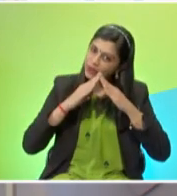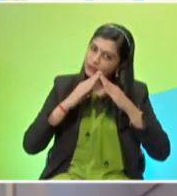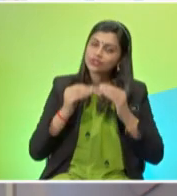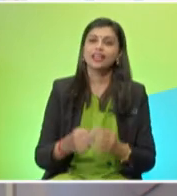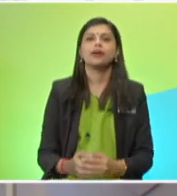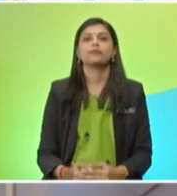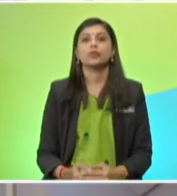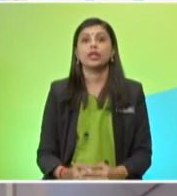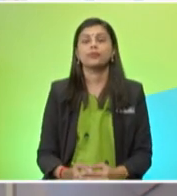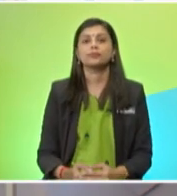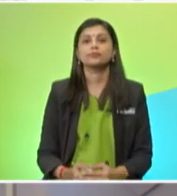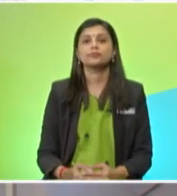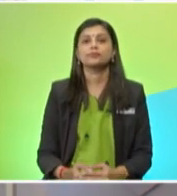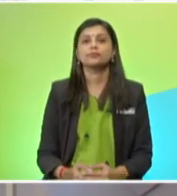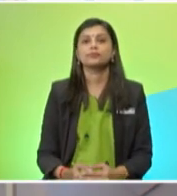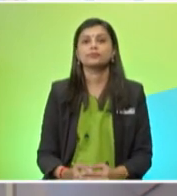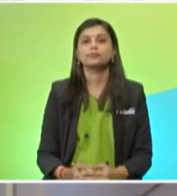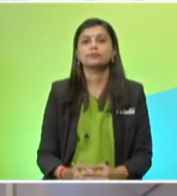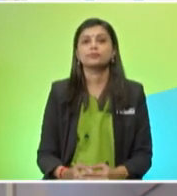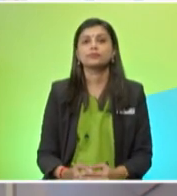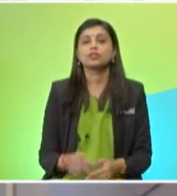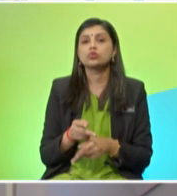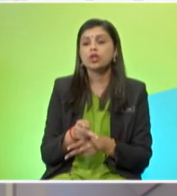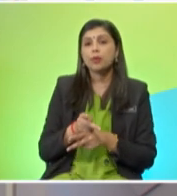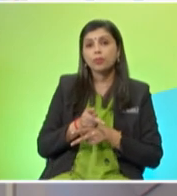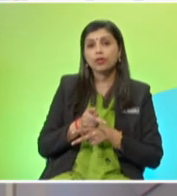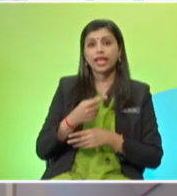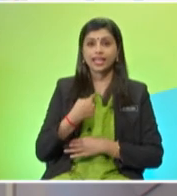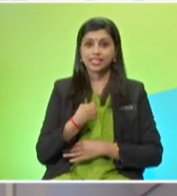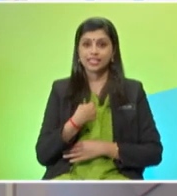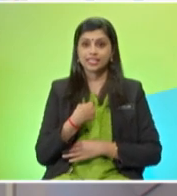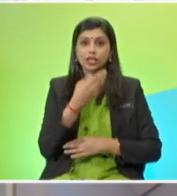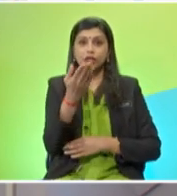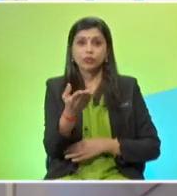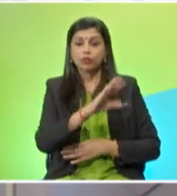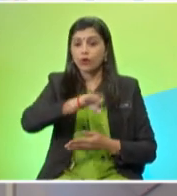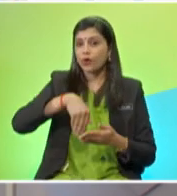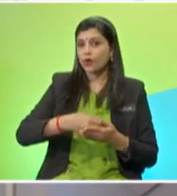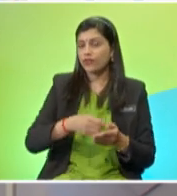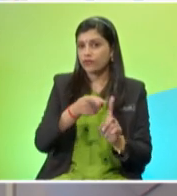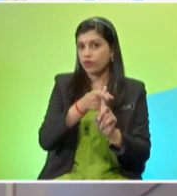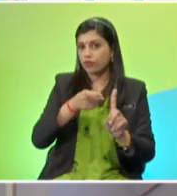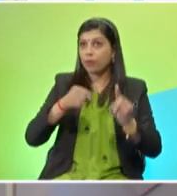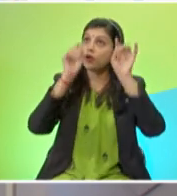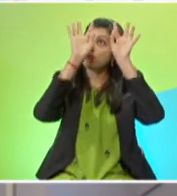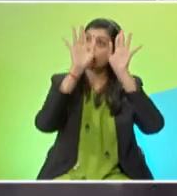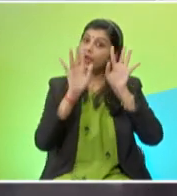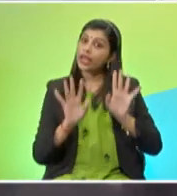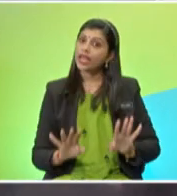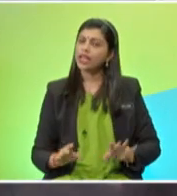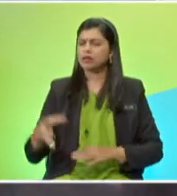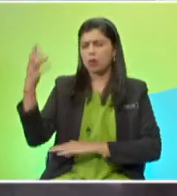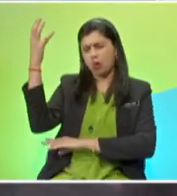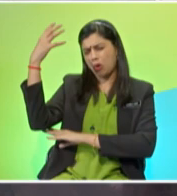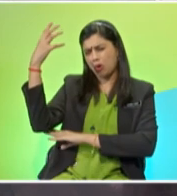heat and rain. It also protects us from dangerous animals and wild and dangerous animals. Oh, yeah. So